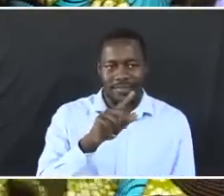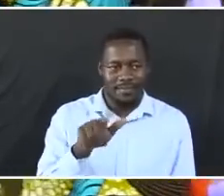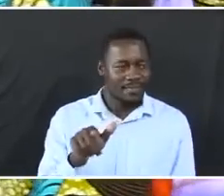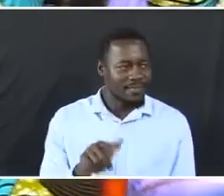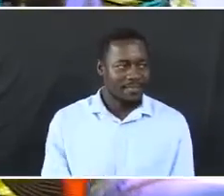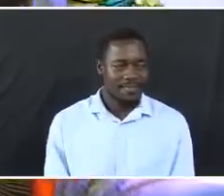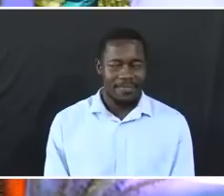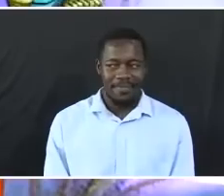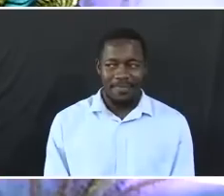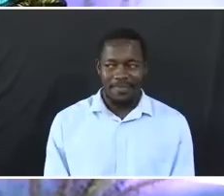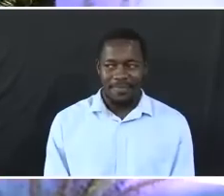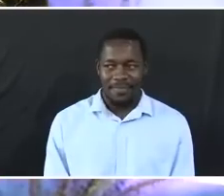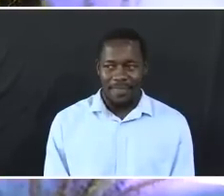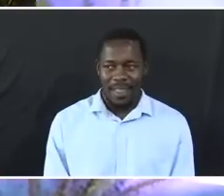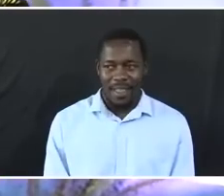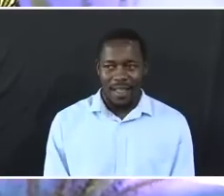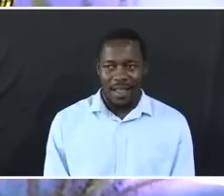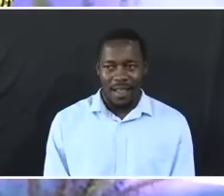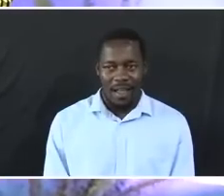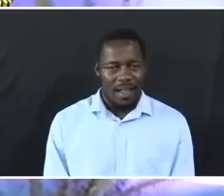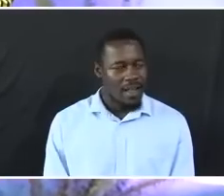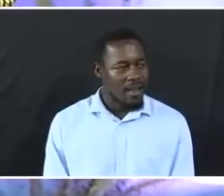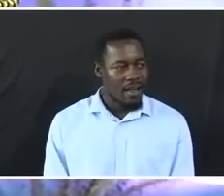God does not marry.